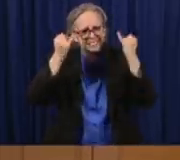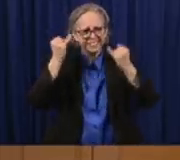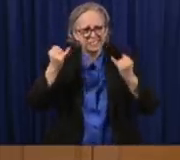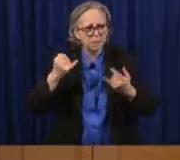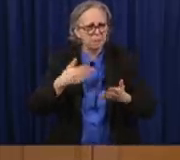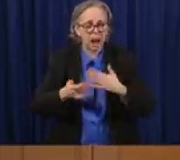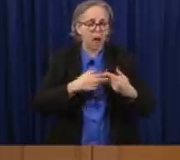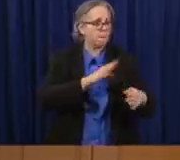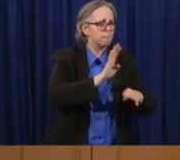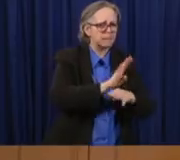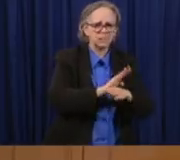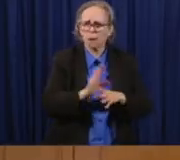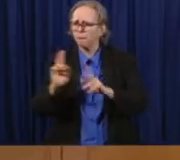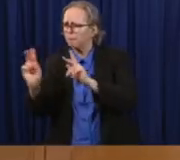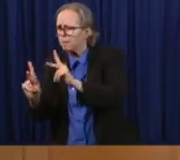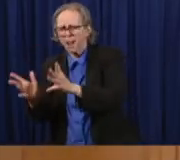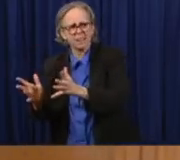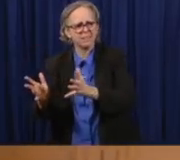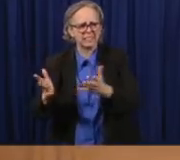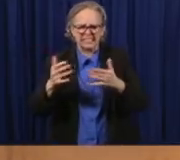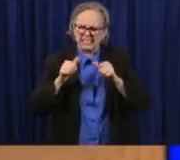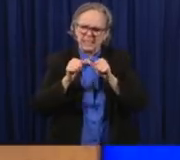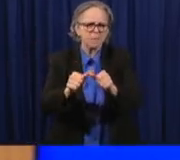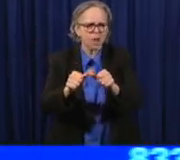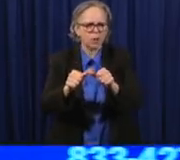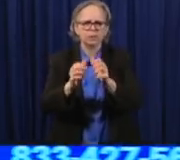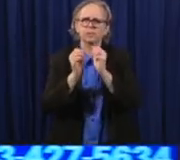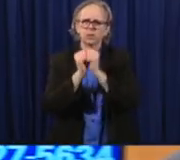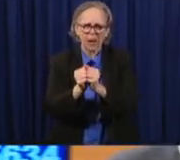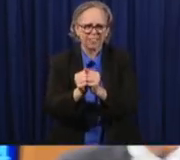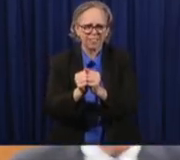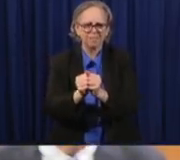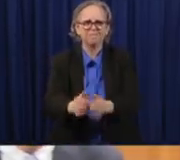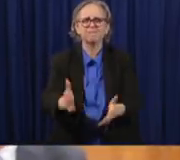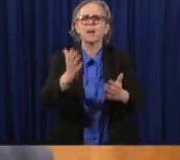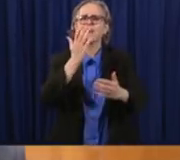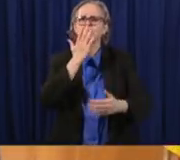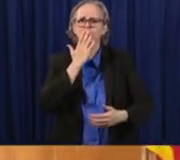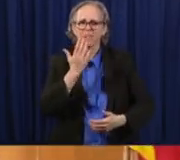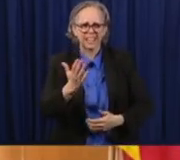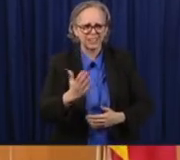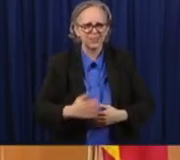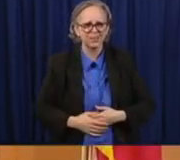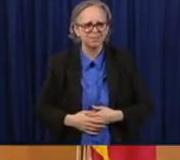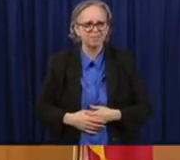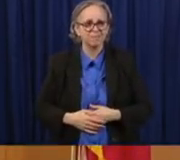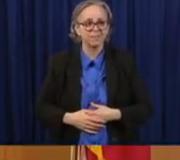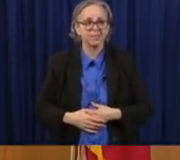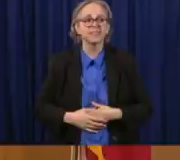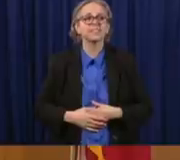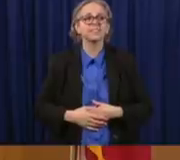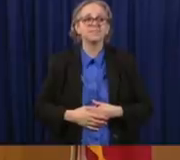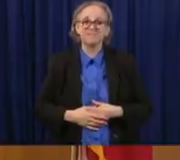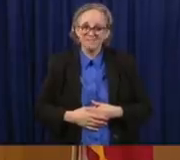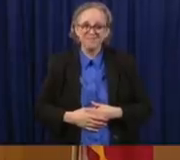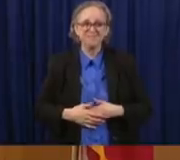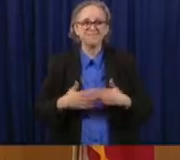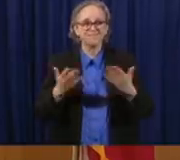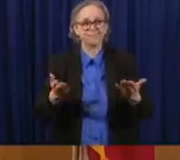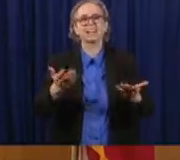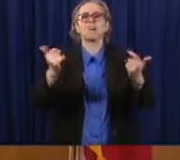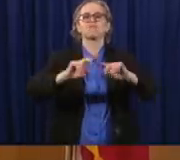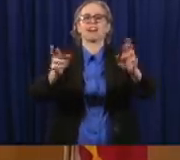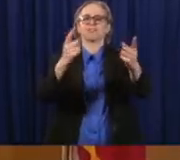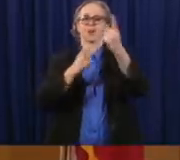together. Thank you. Dr. Acton, thank you very much. We'll turn to the news media,